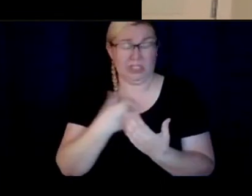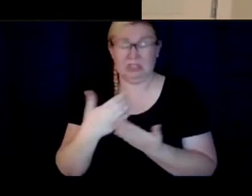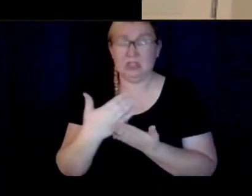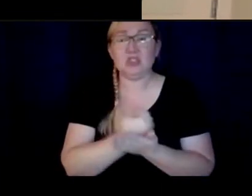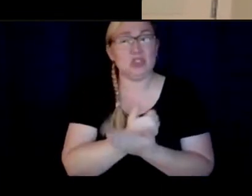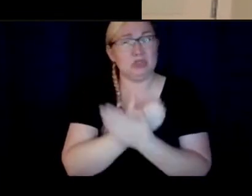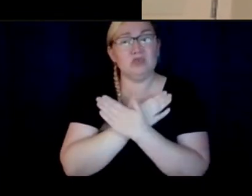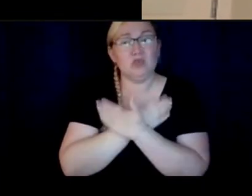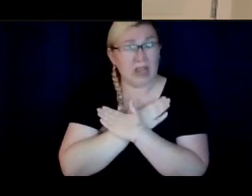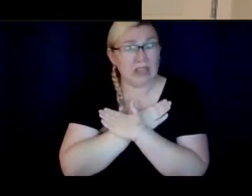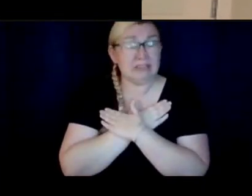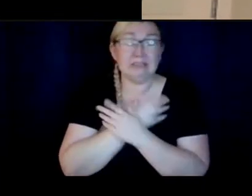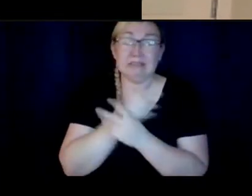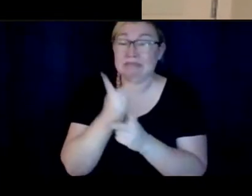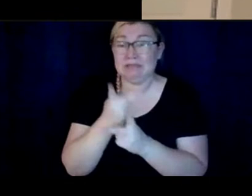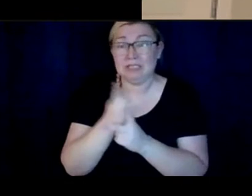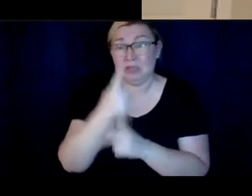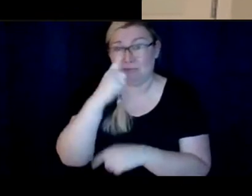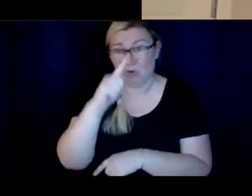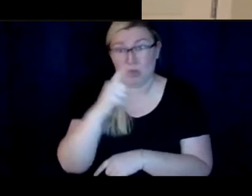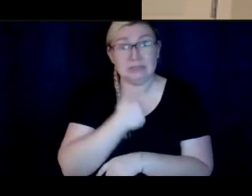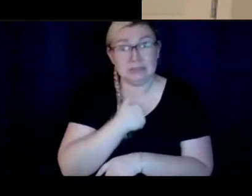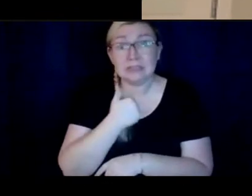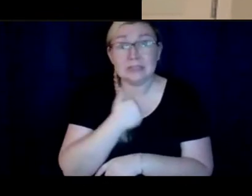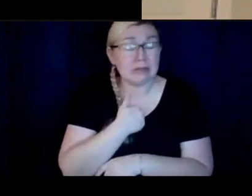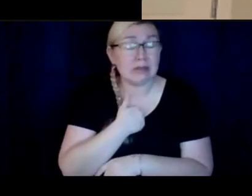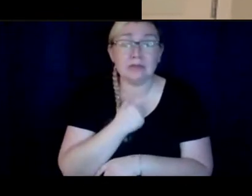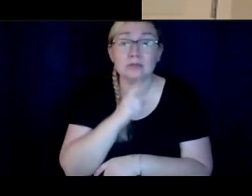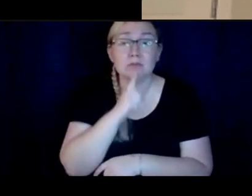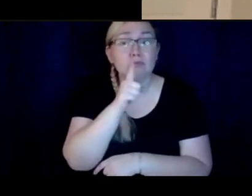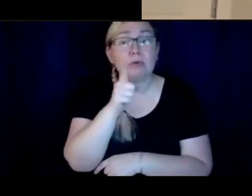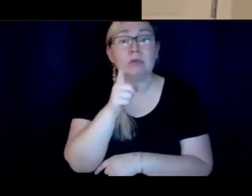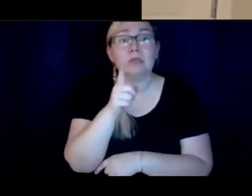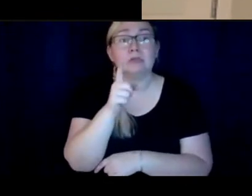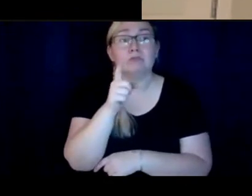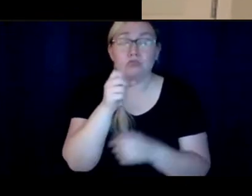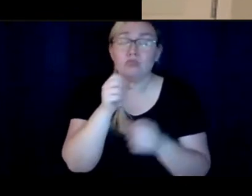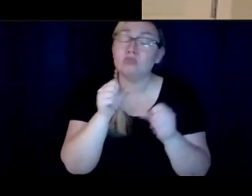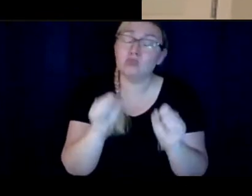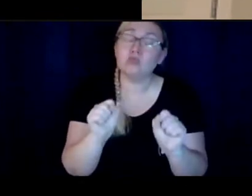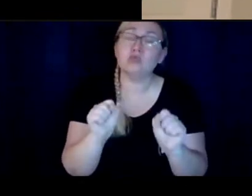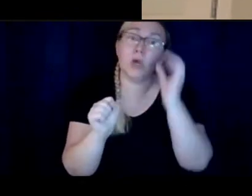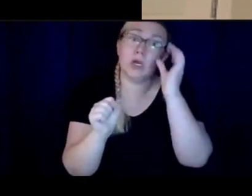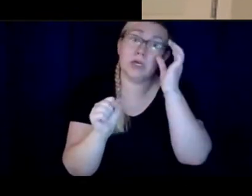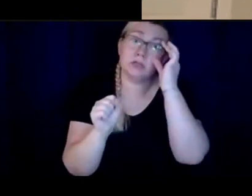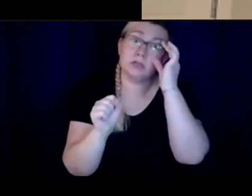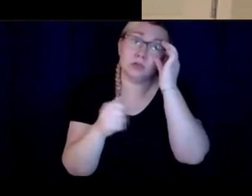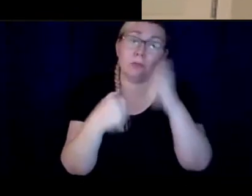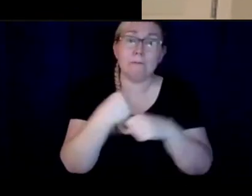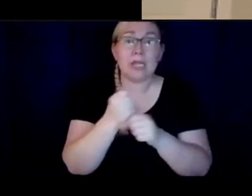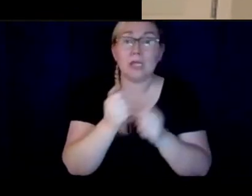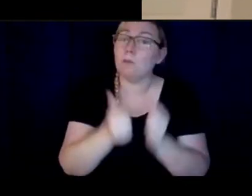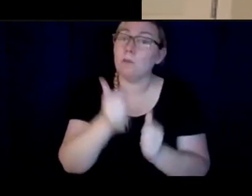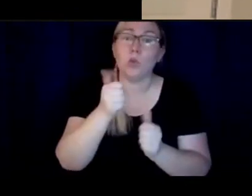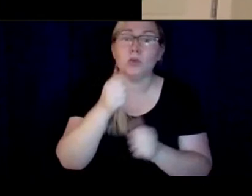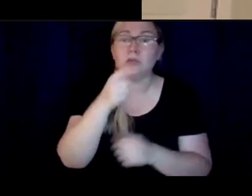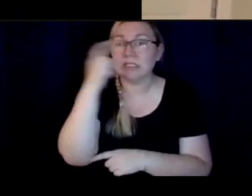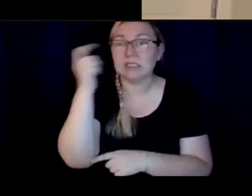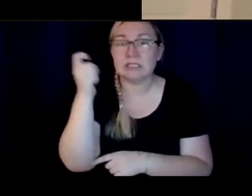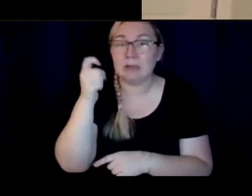we all deserve care. Yeah, we should really just try to make the most of our time on this